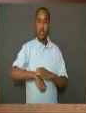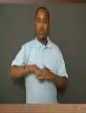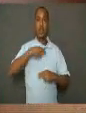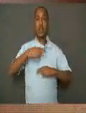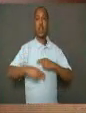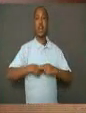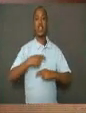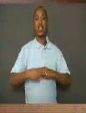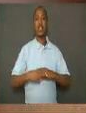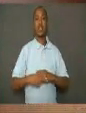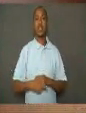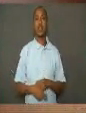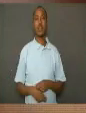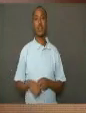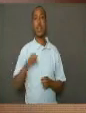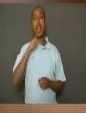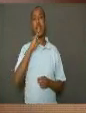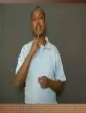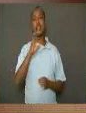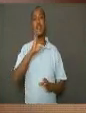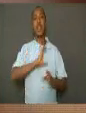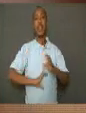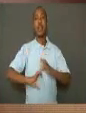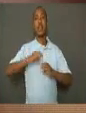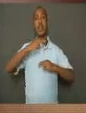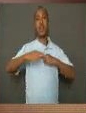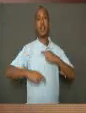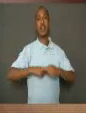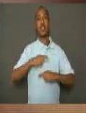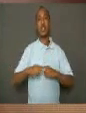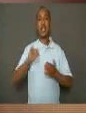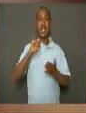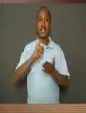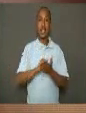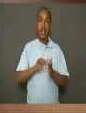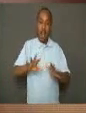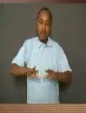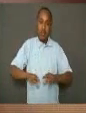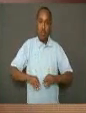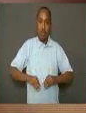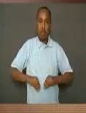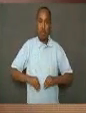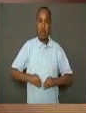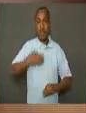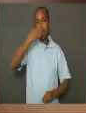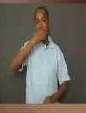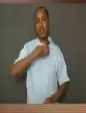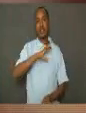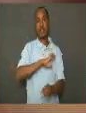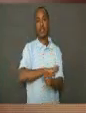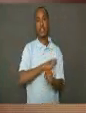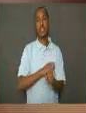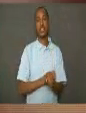endothermic reaction is a chemical reaction that absorbs heat